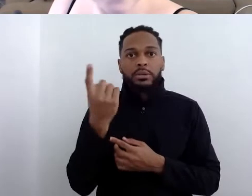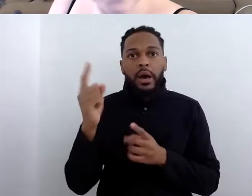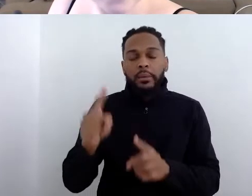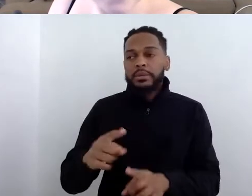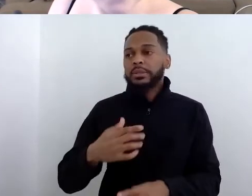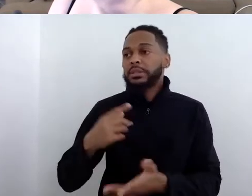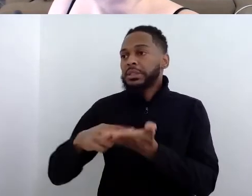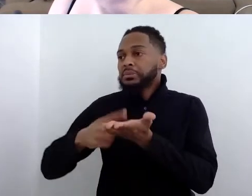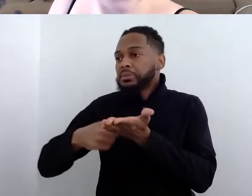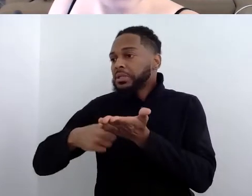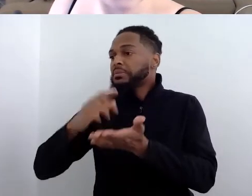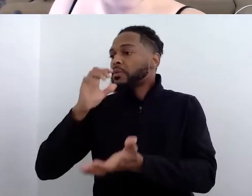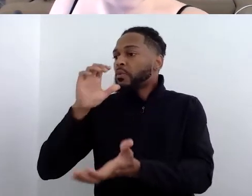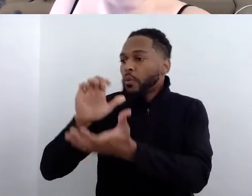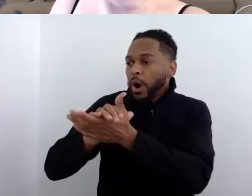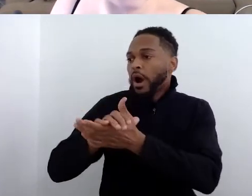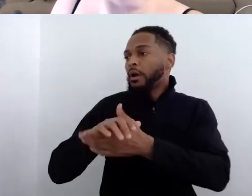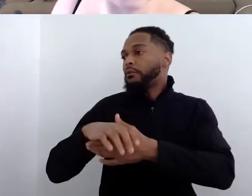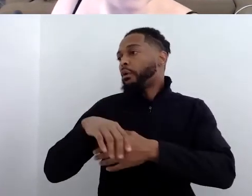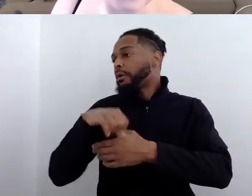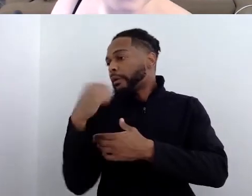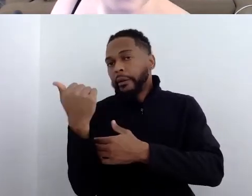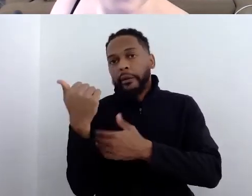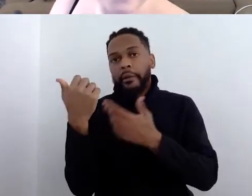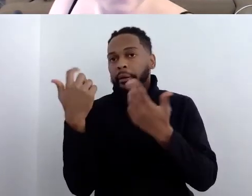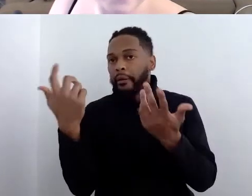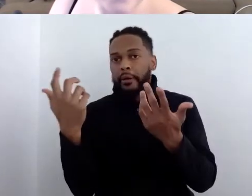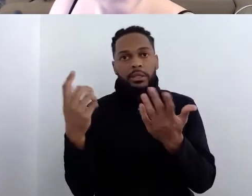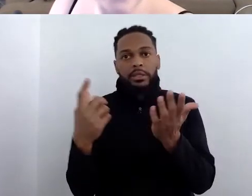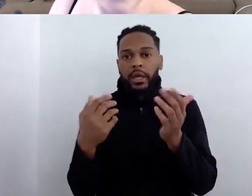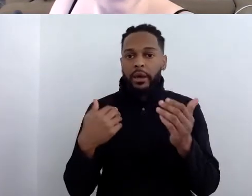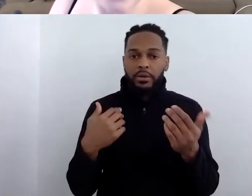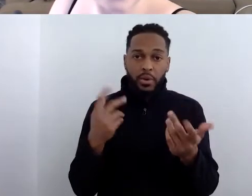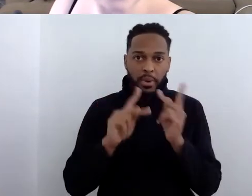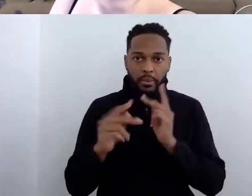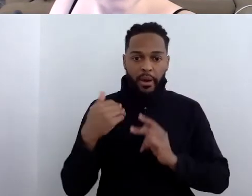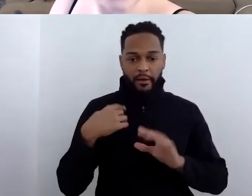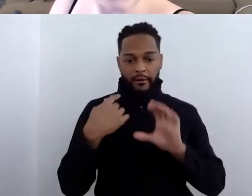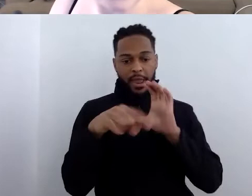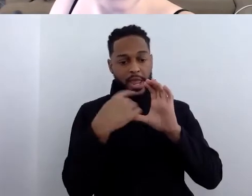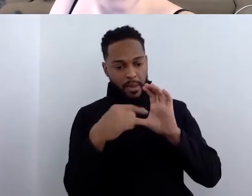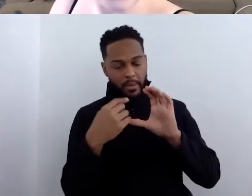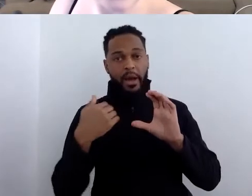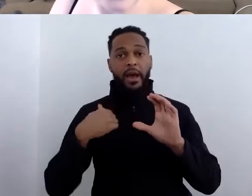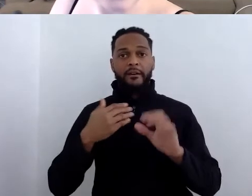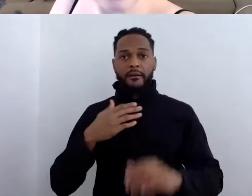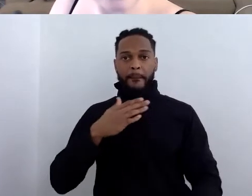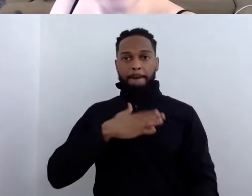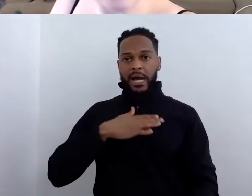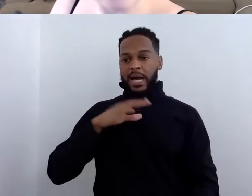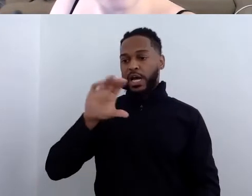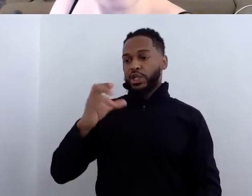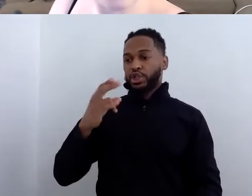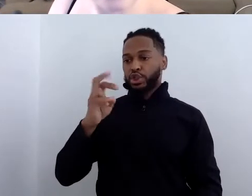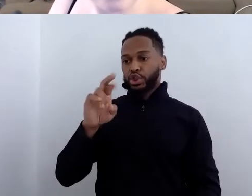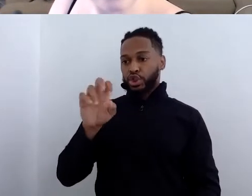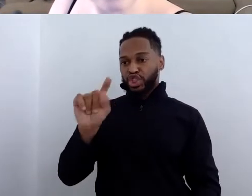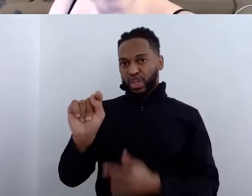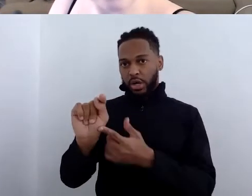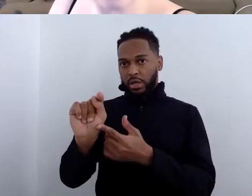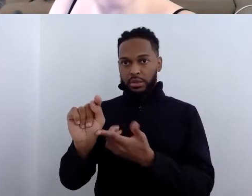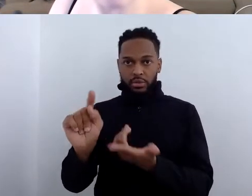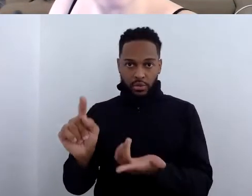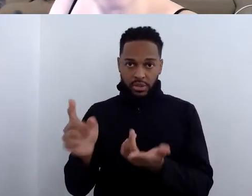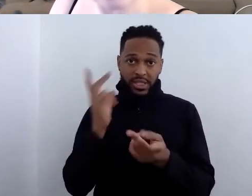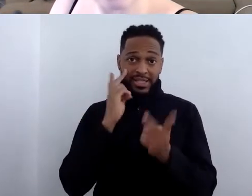my chart. You know, I'm answering things all the time, and it just kind of is what it is. You know, there's not this separation. Do I wish